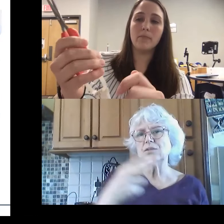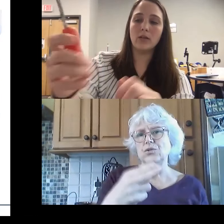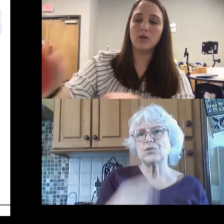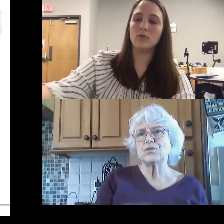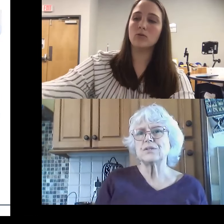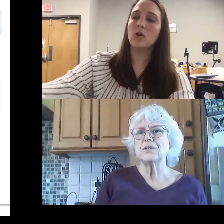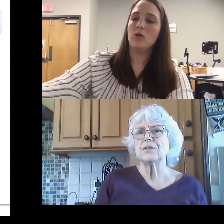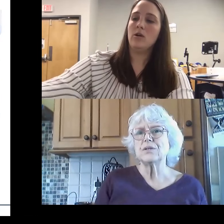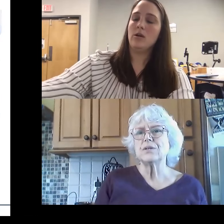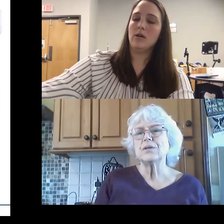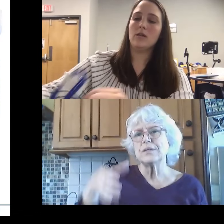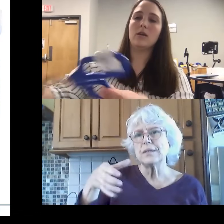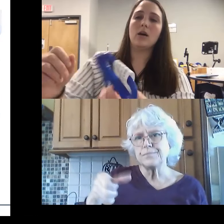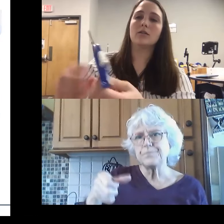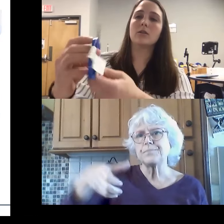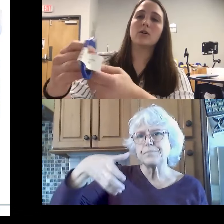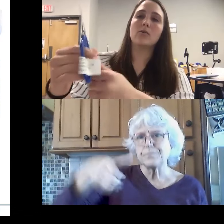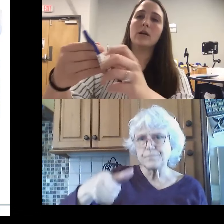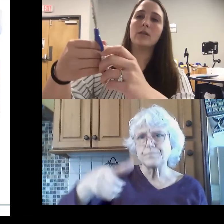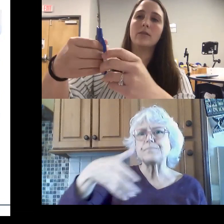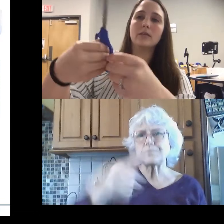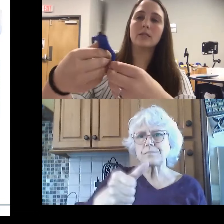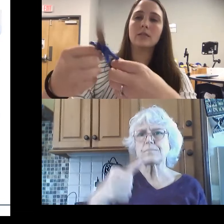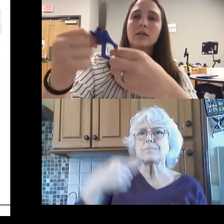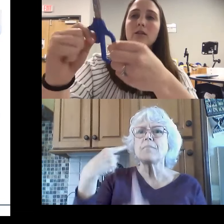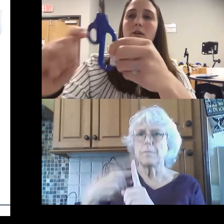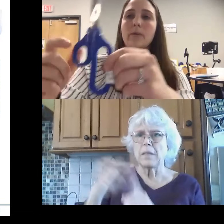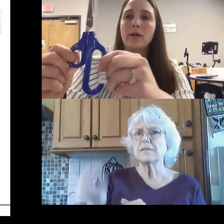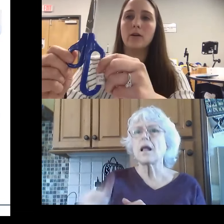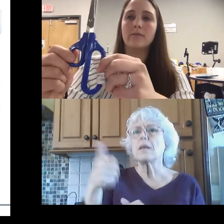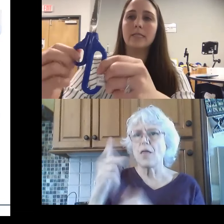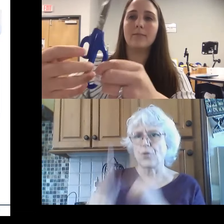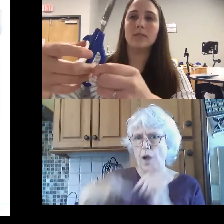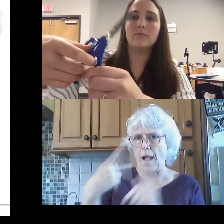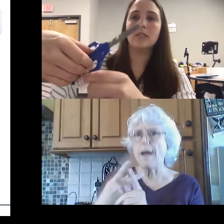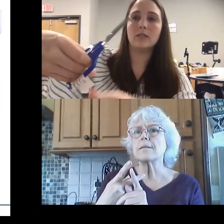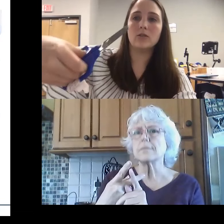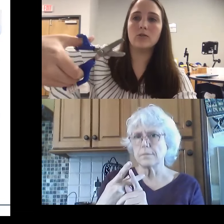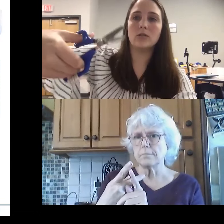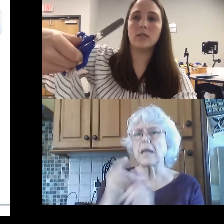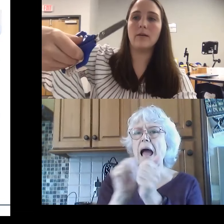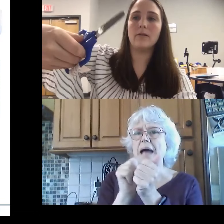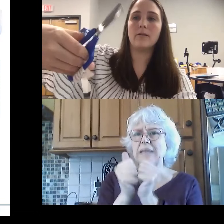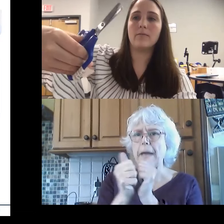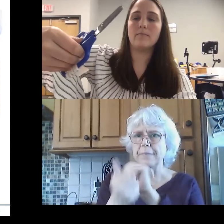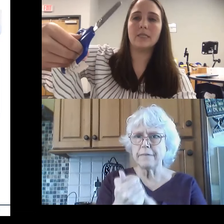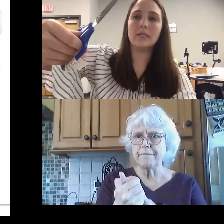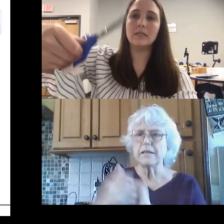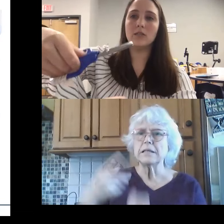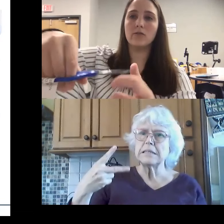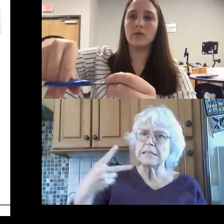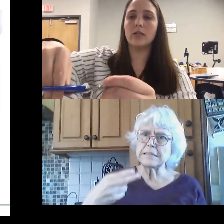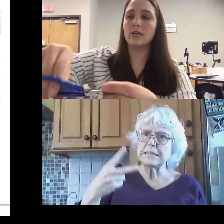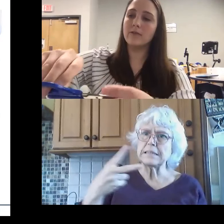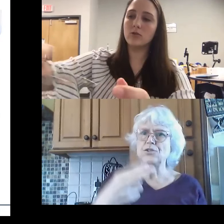an individual may use. And then also this is another pair of adaptive scissors that makes it